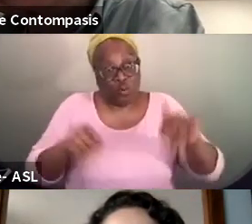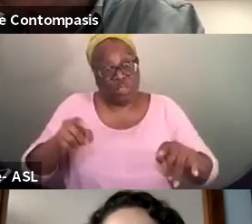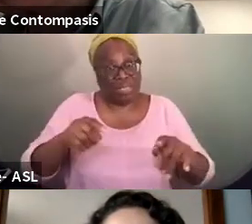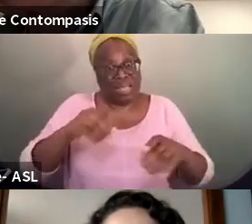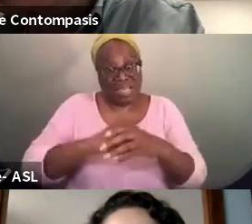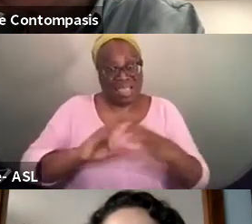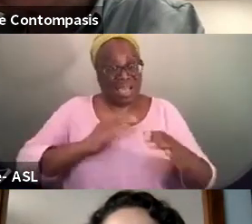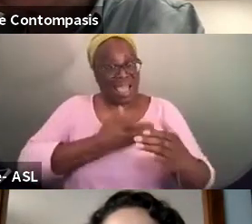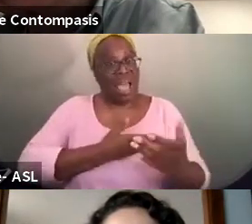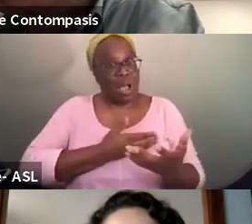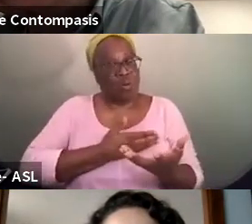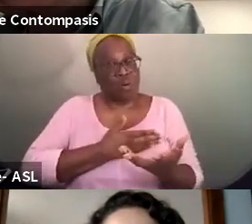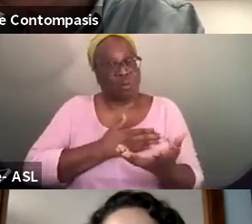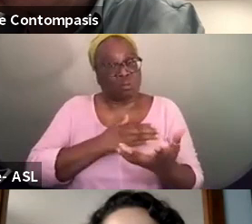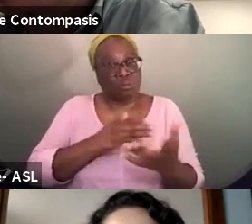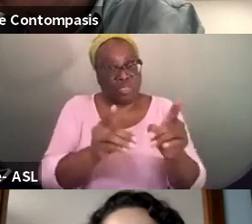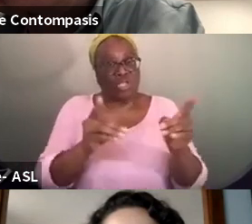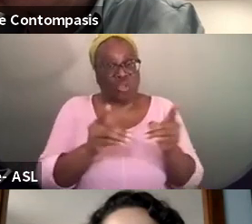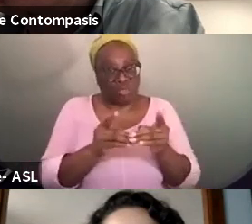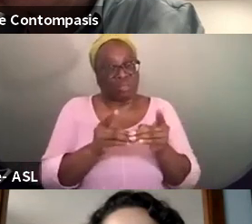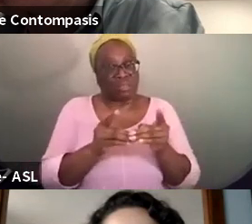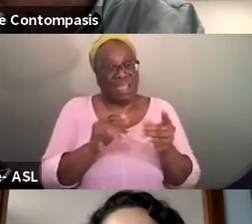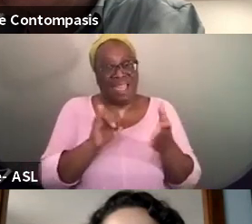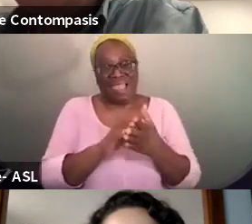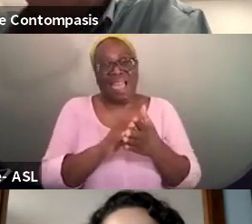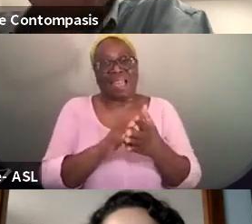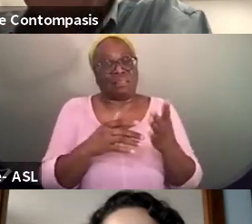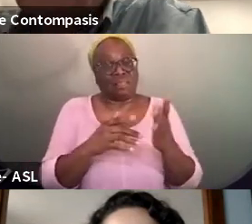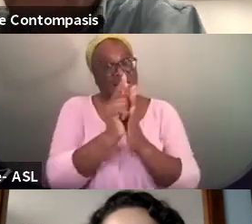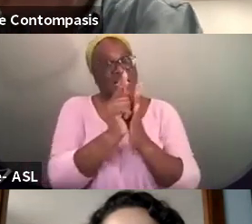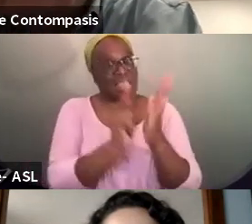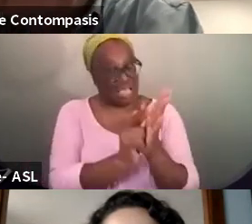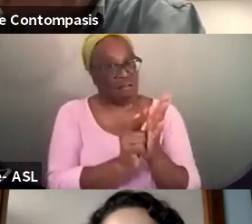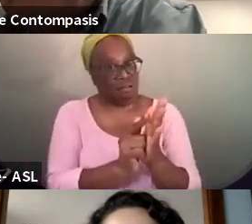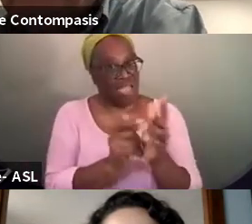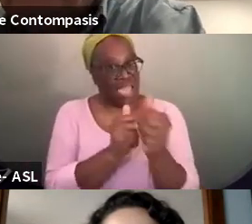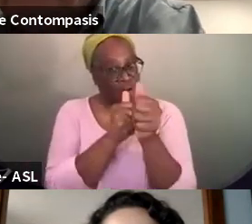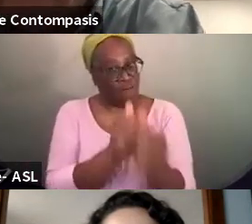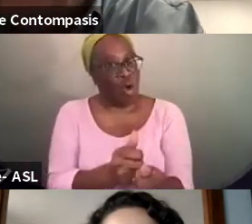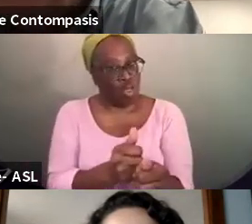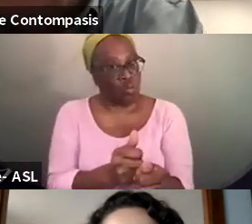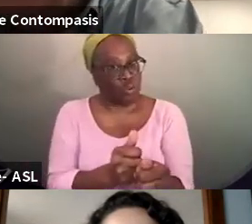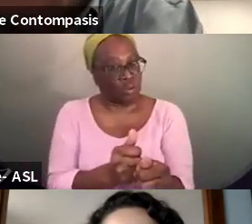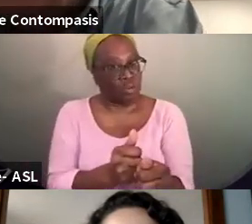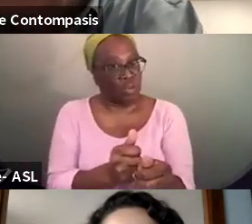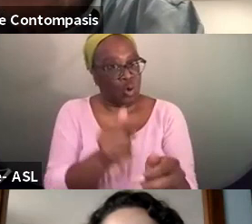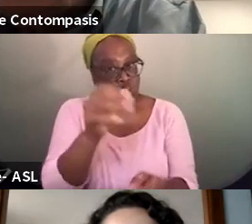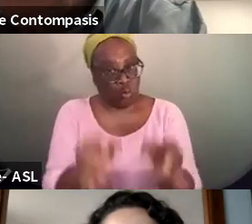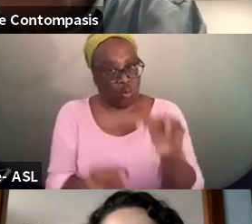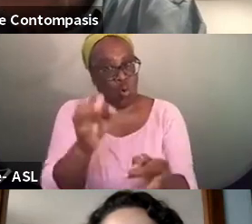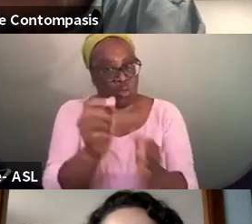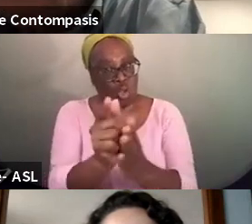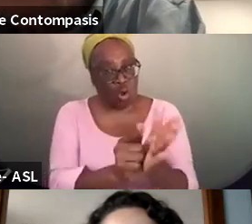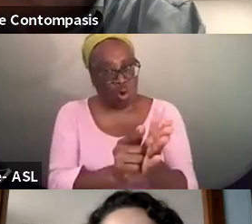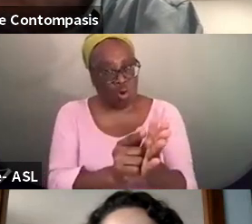bounds of the Constitution and Supreme Court precedent on this matter. Namely, does